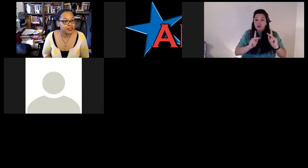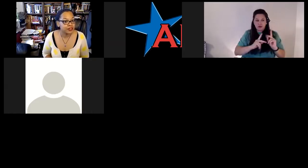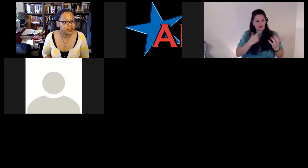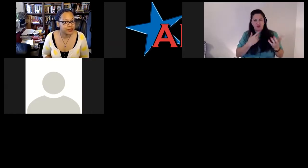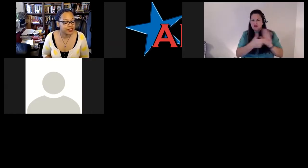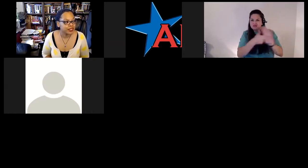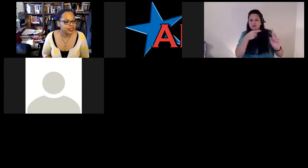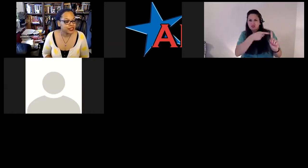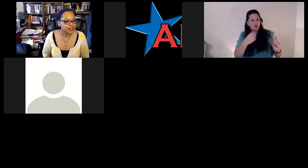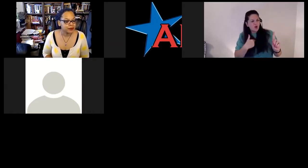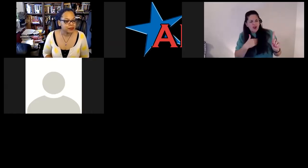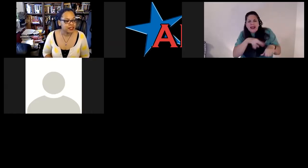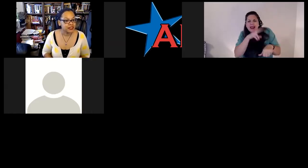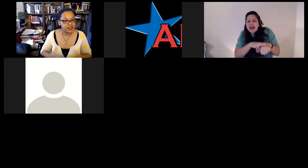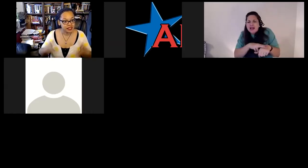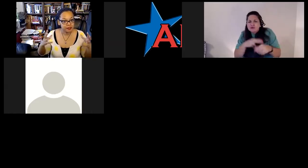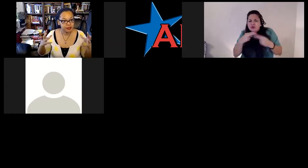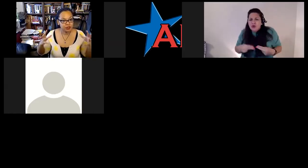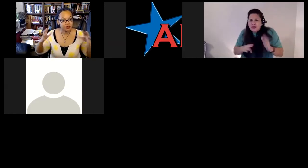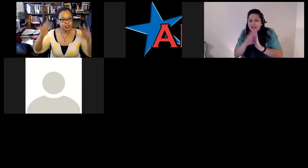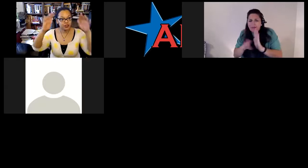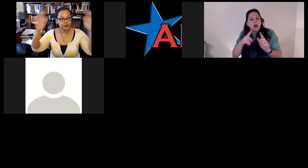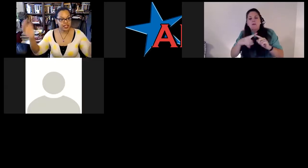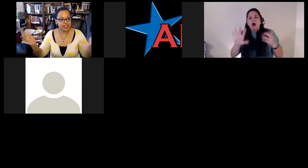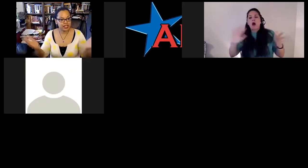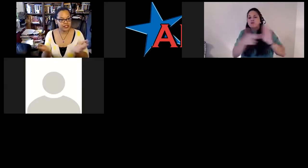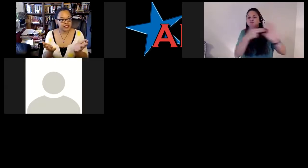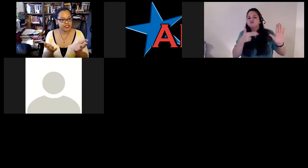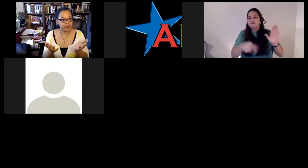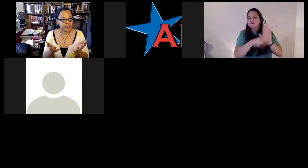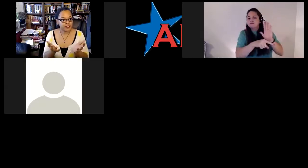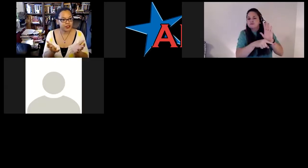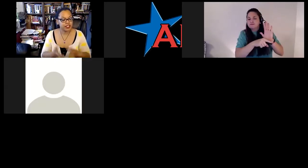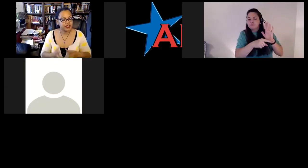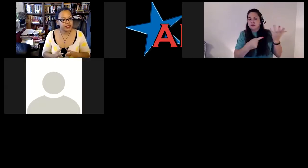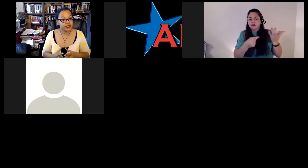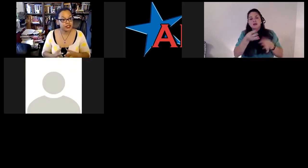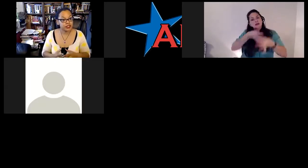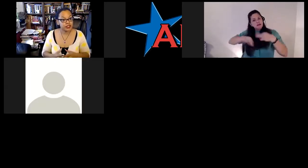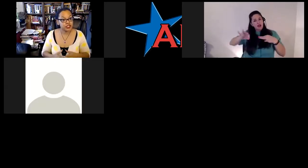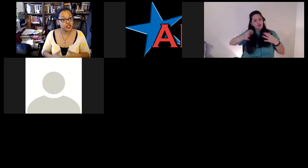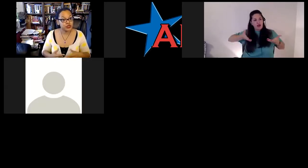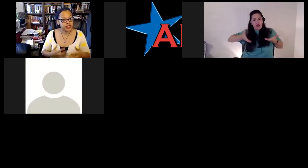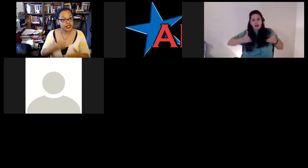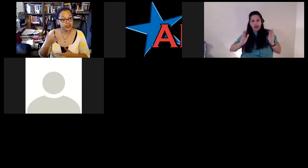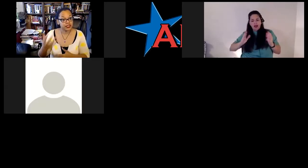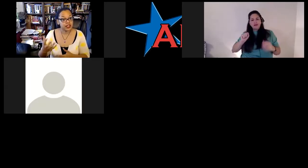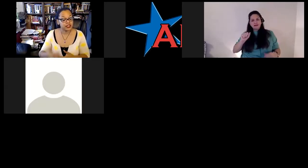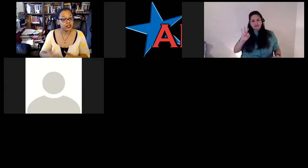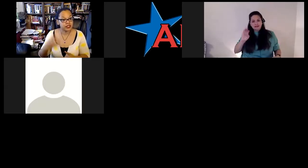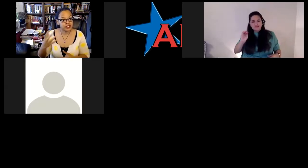human development, and instead of sort of creating a safe space for us children